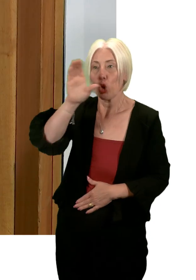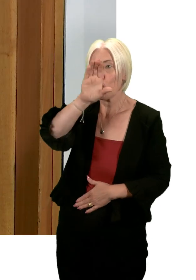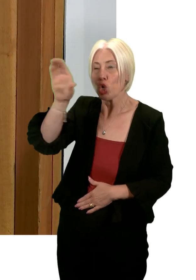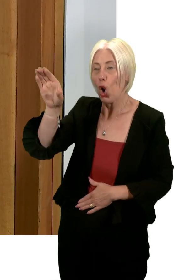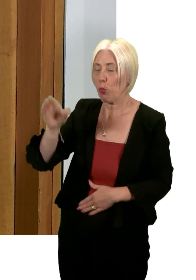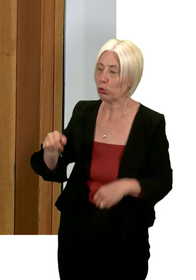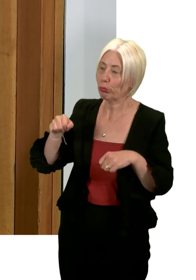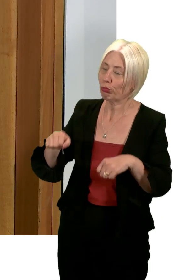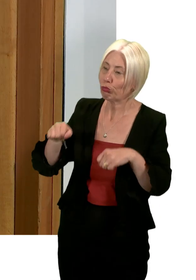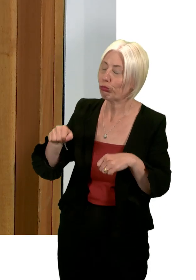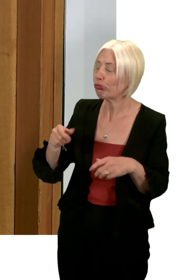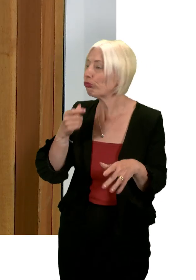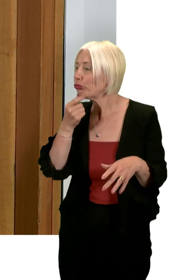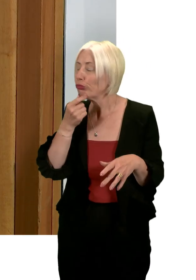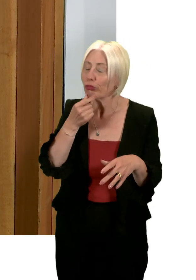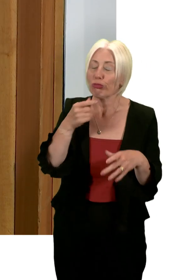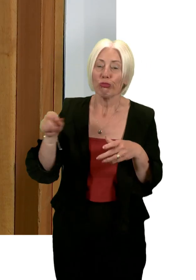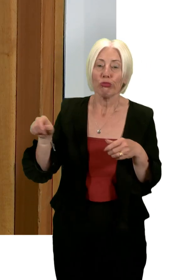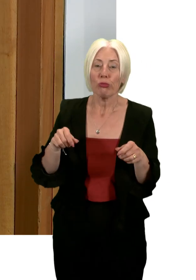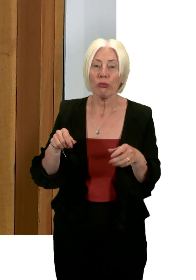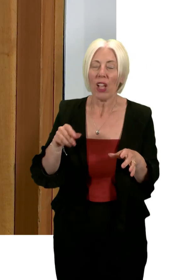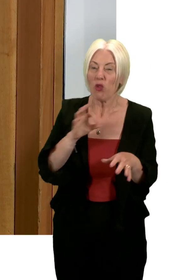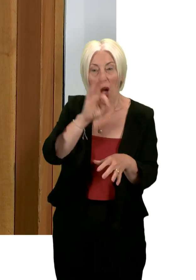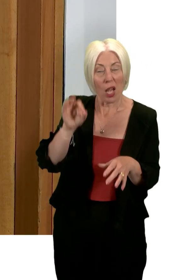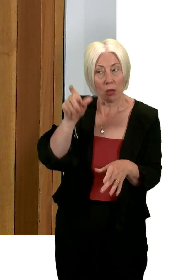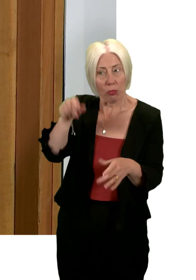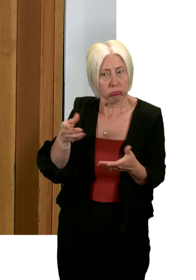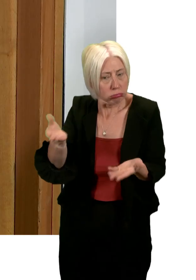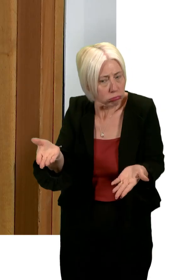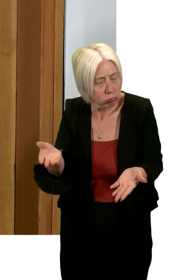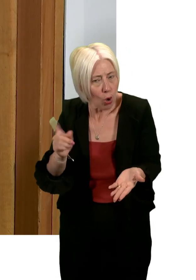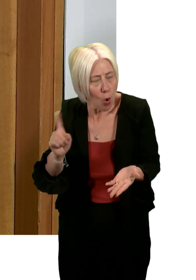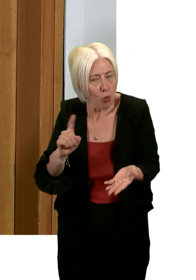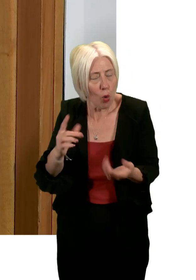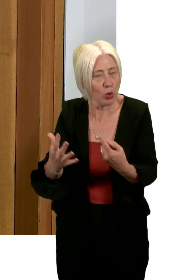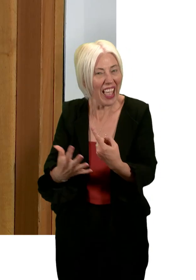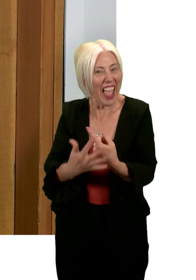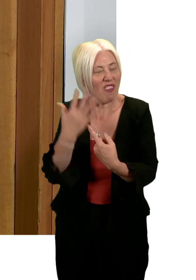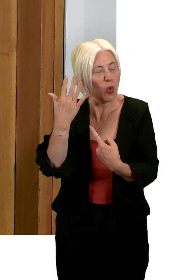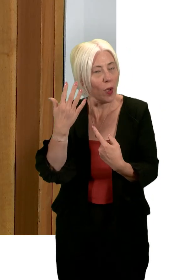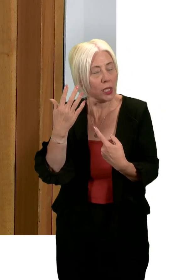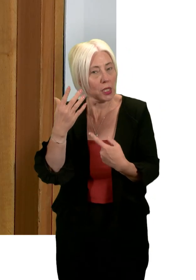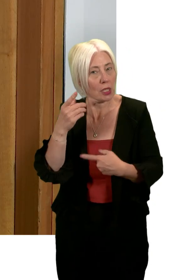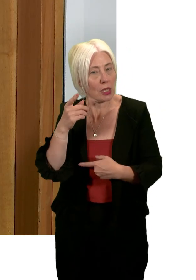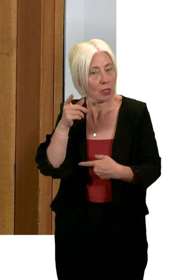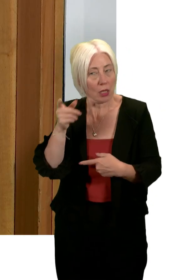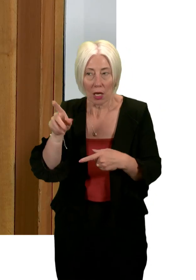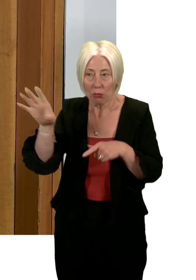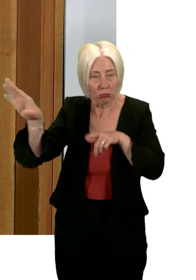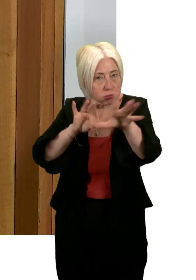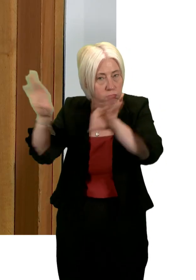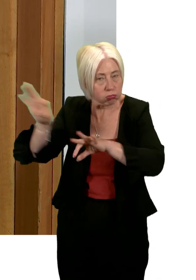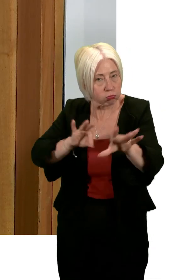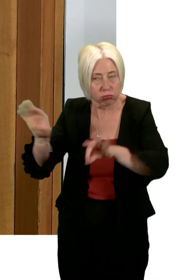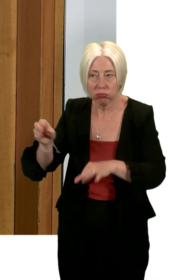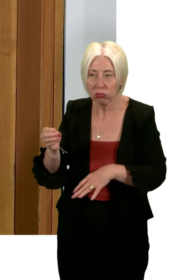space, and if you ask them, what are the things that will influence you most about the choices that you're going to make